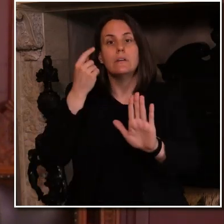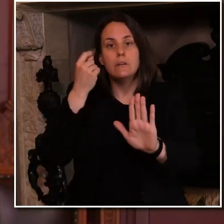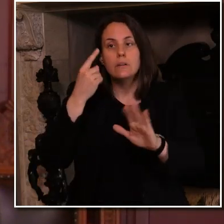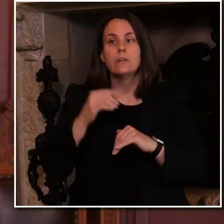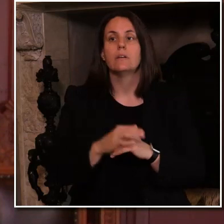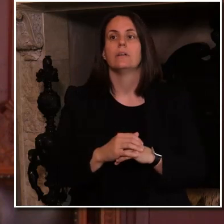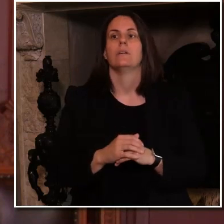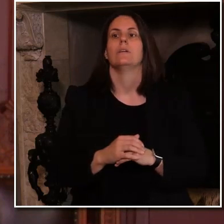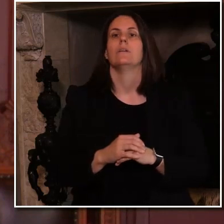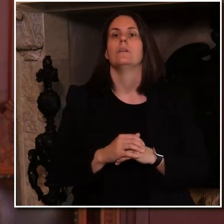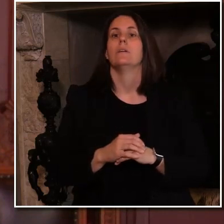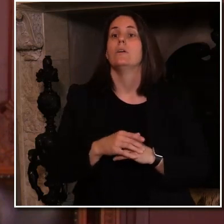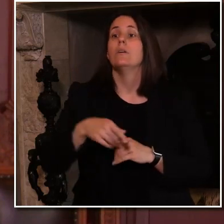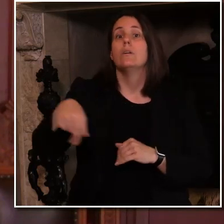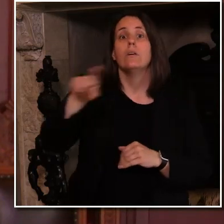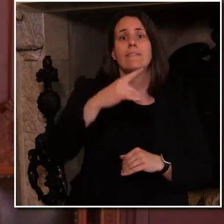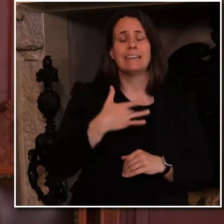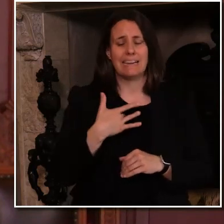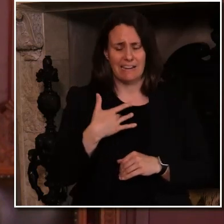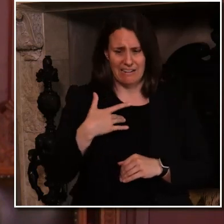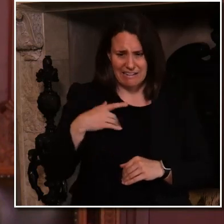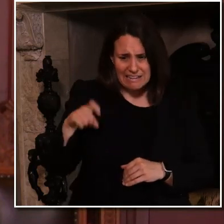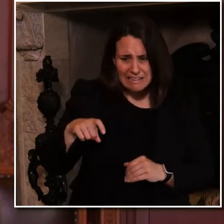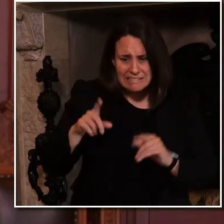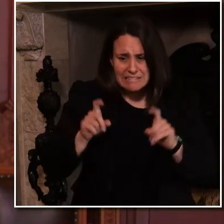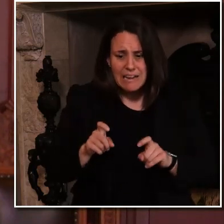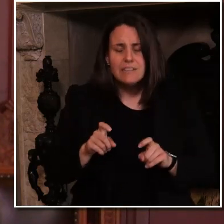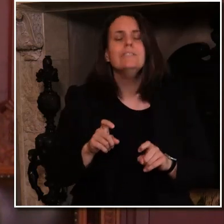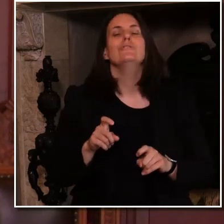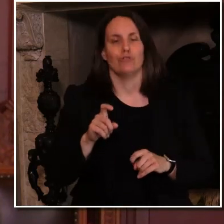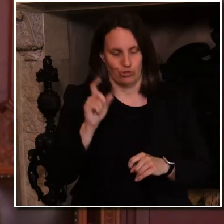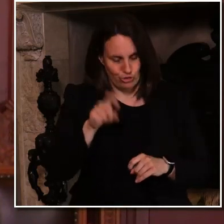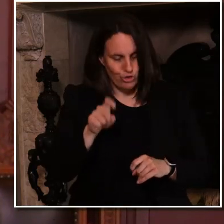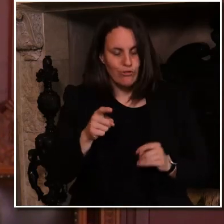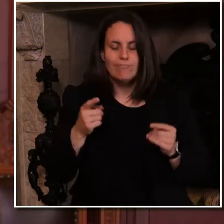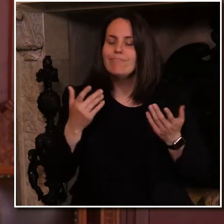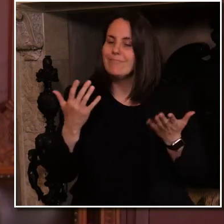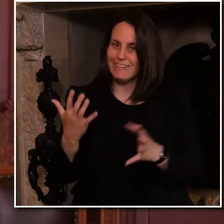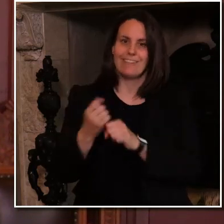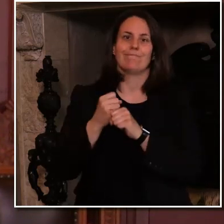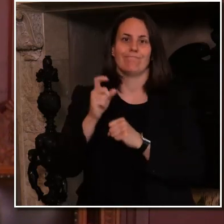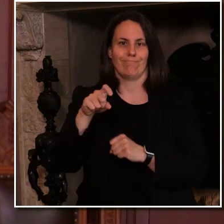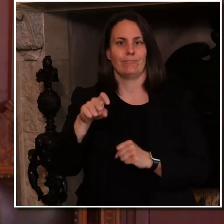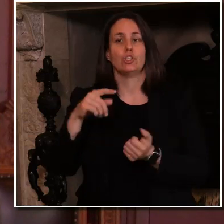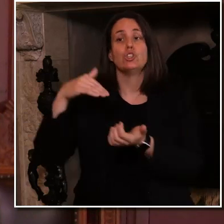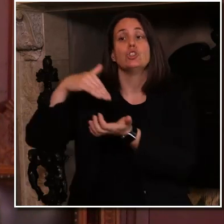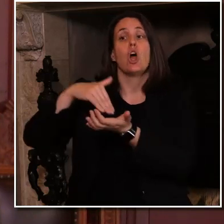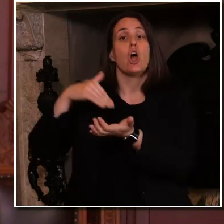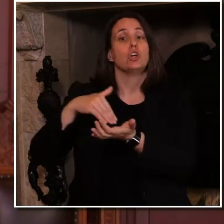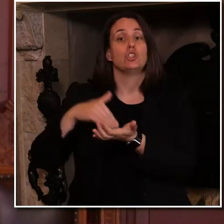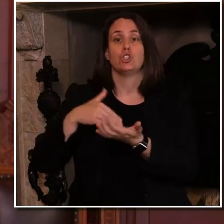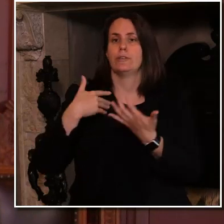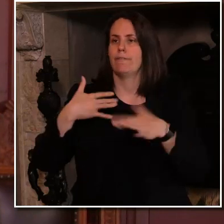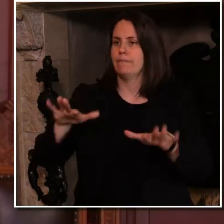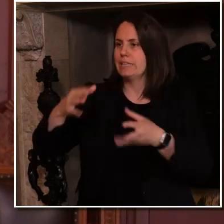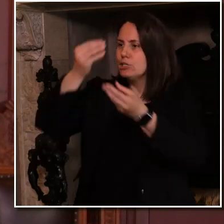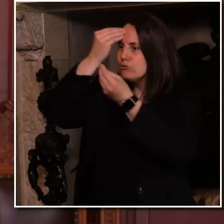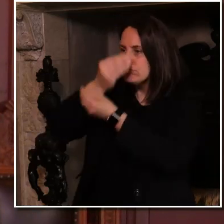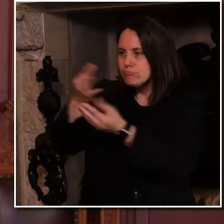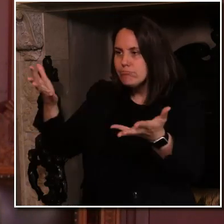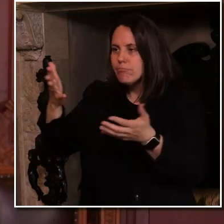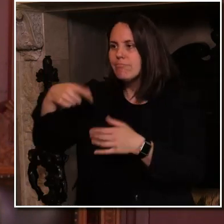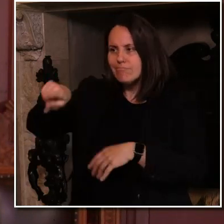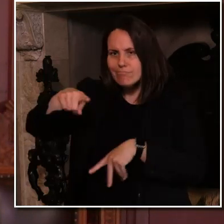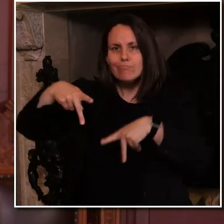test. And we really need our healthcare partners across the state to help us with that. To get those numbers to the point